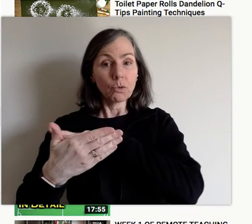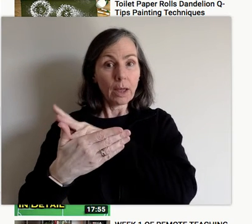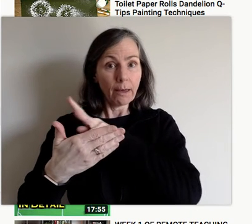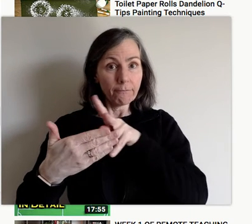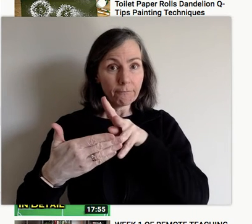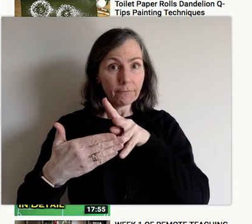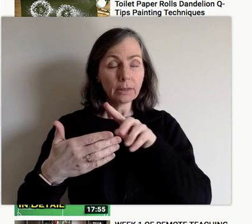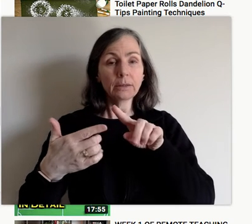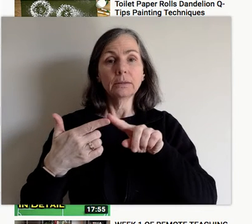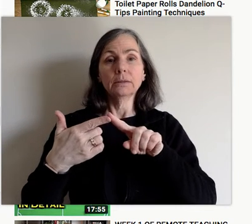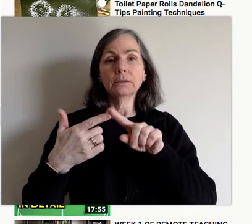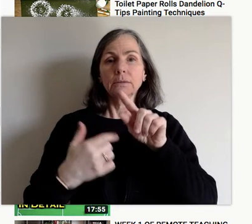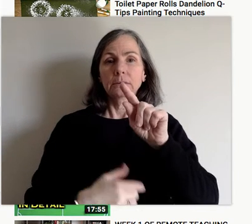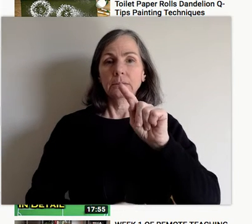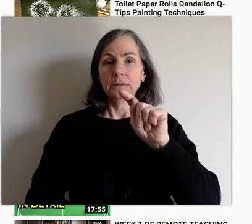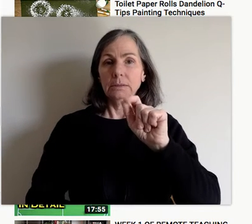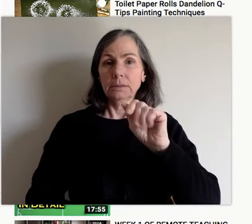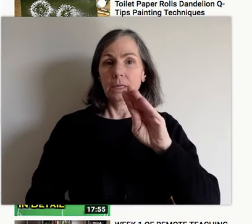equation.